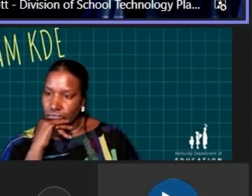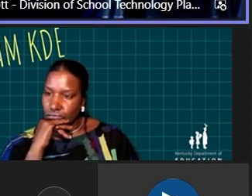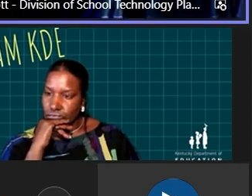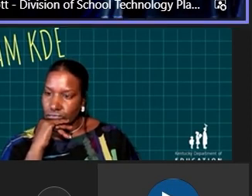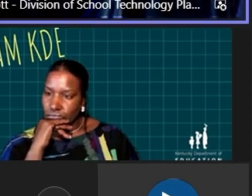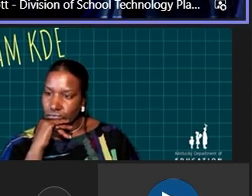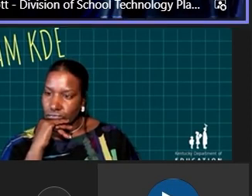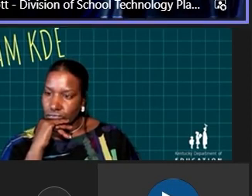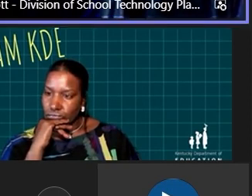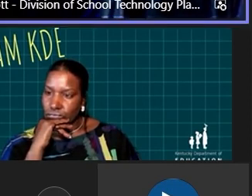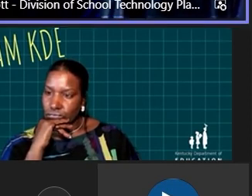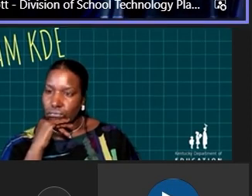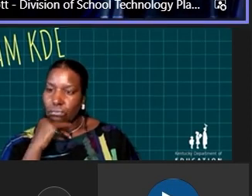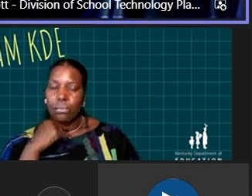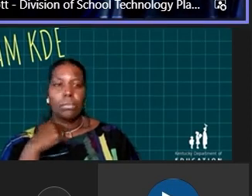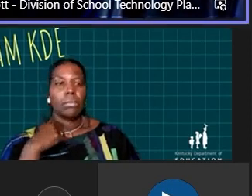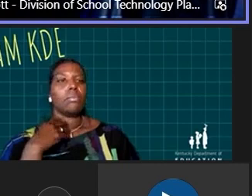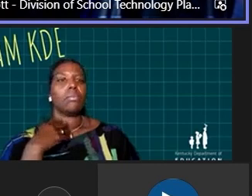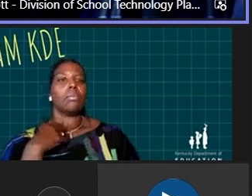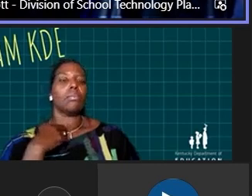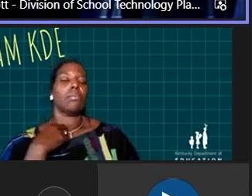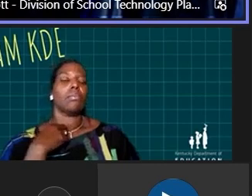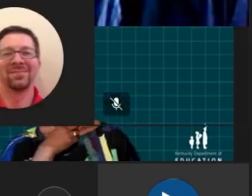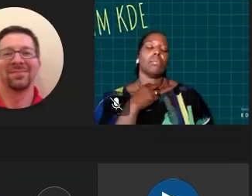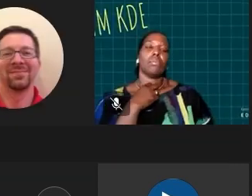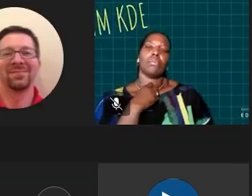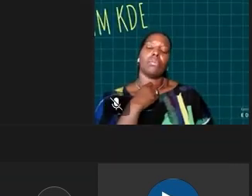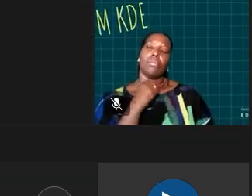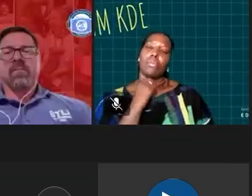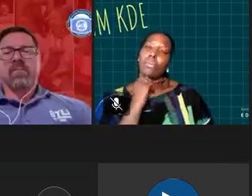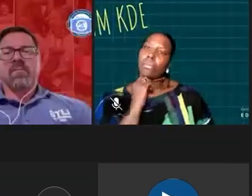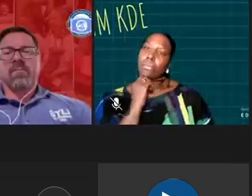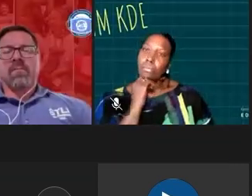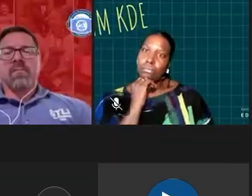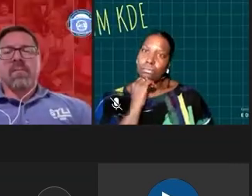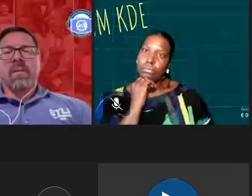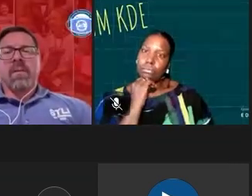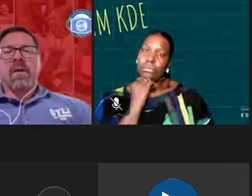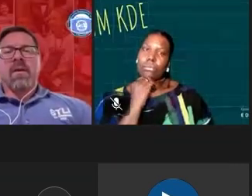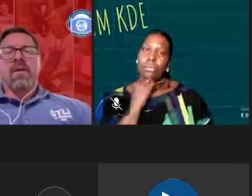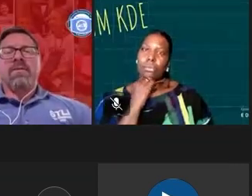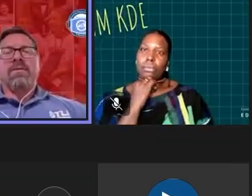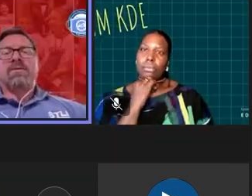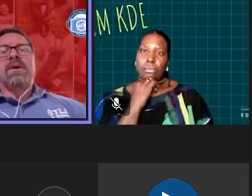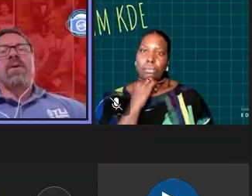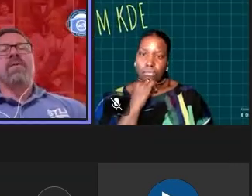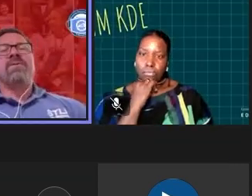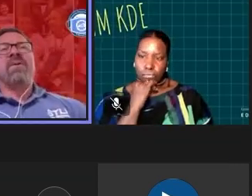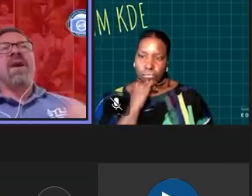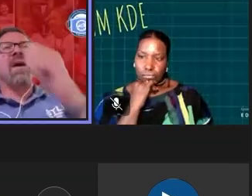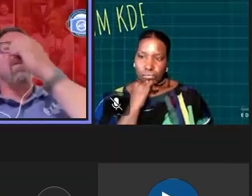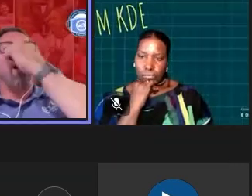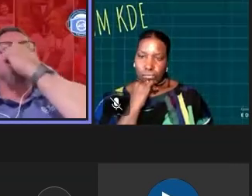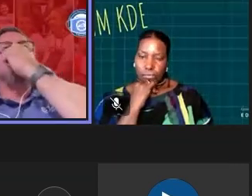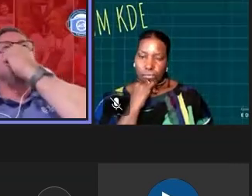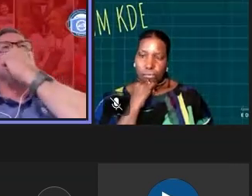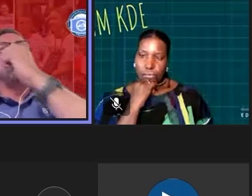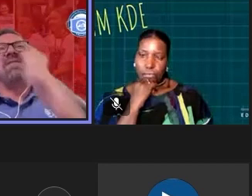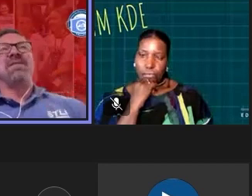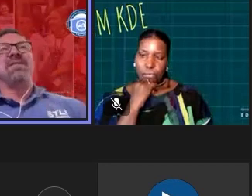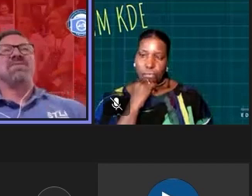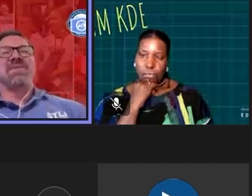Terms contract. Jody, I think you mentioned you had something with respect to annual contract extensions and so on and so forth. So yeah, I